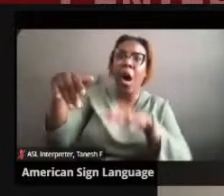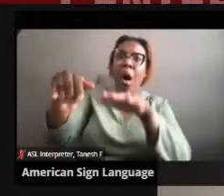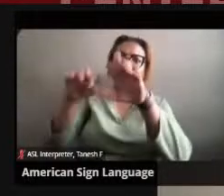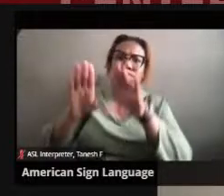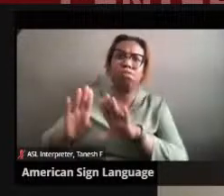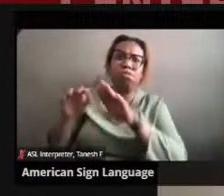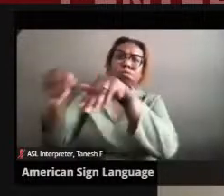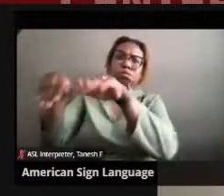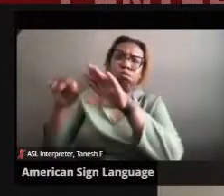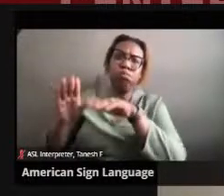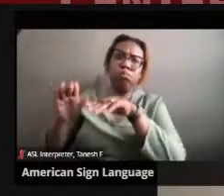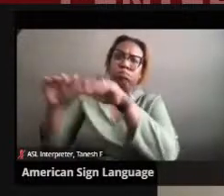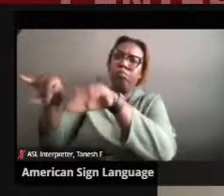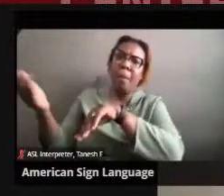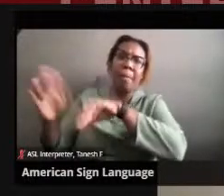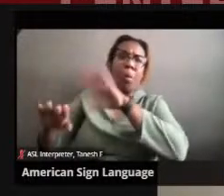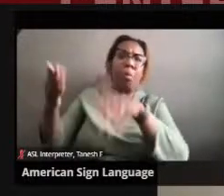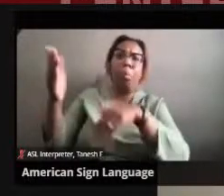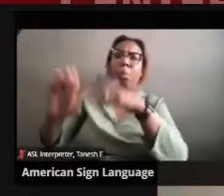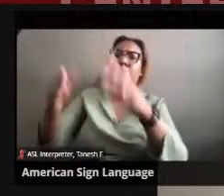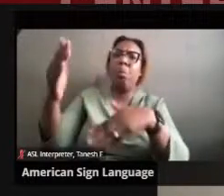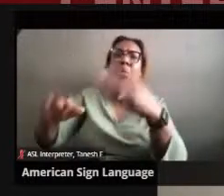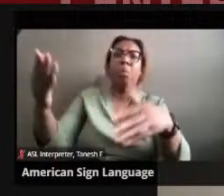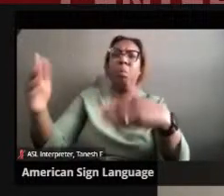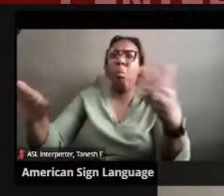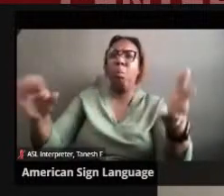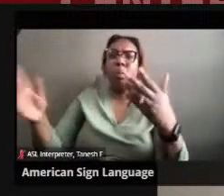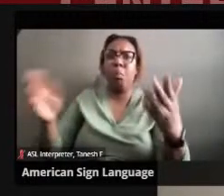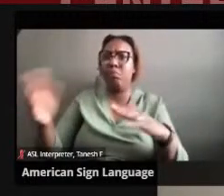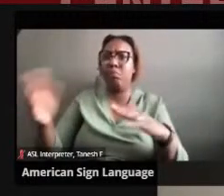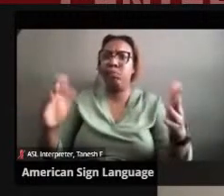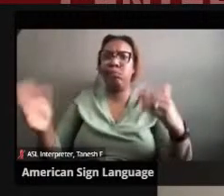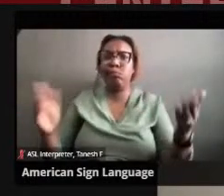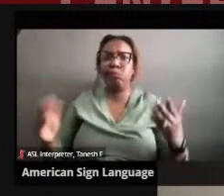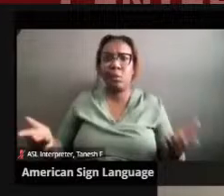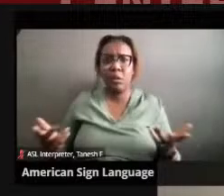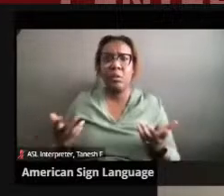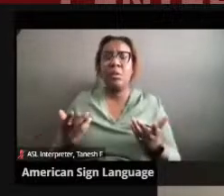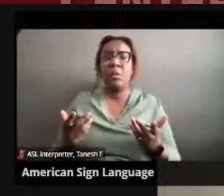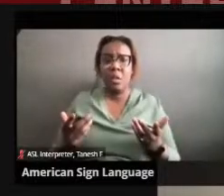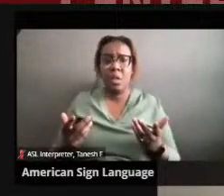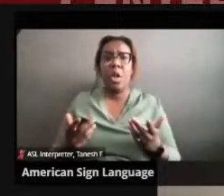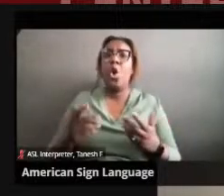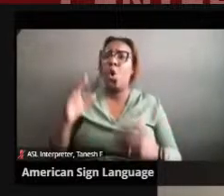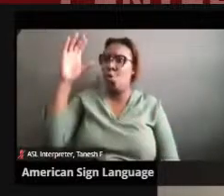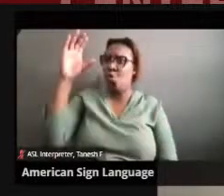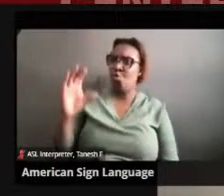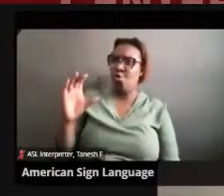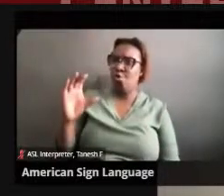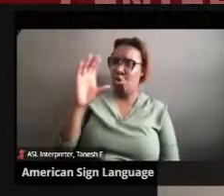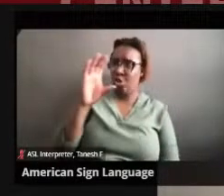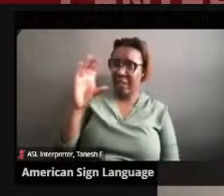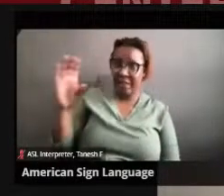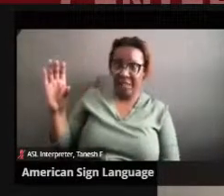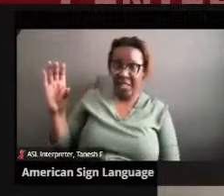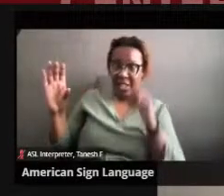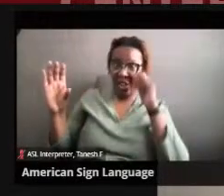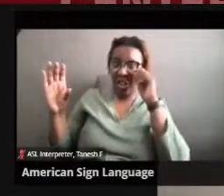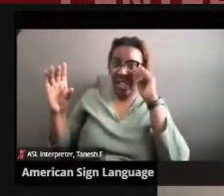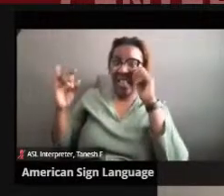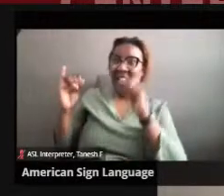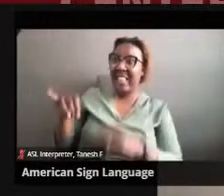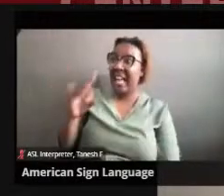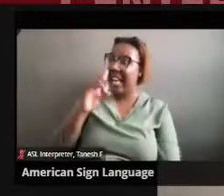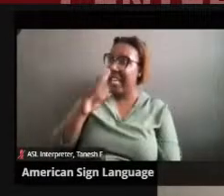the thousands by slaughter and starvation. Crucifixion is not the empire's only